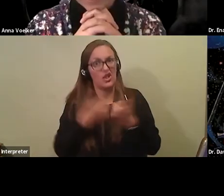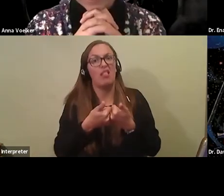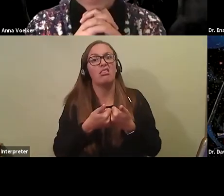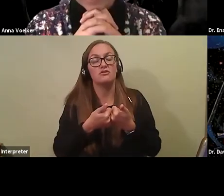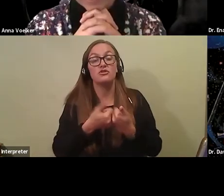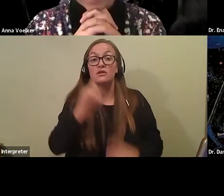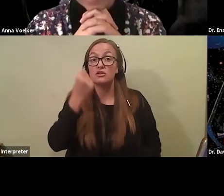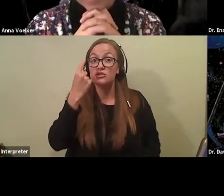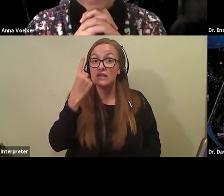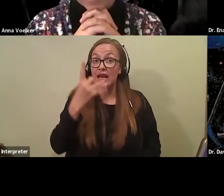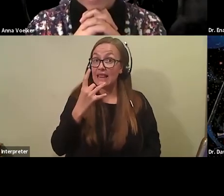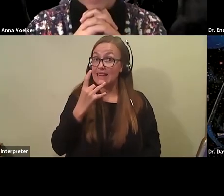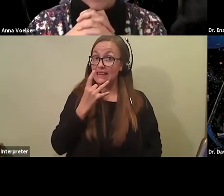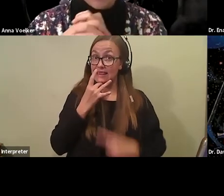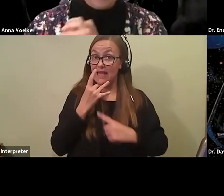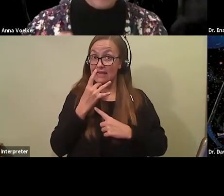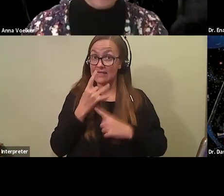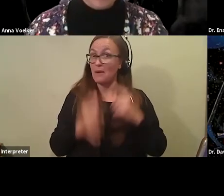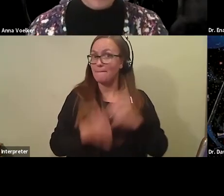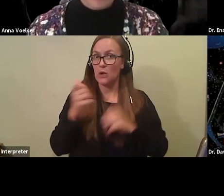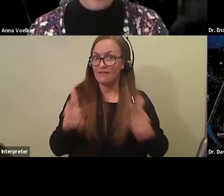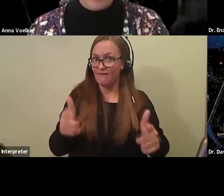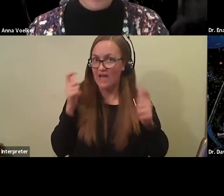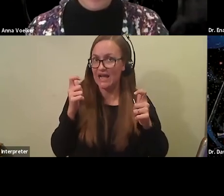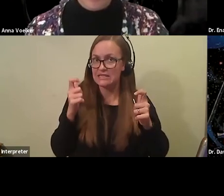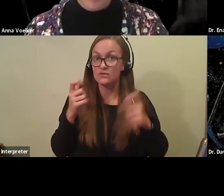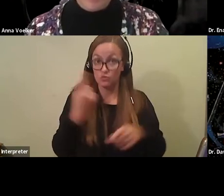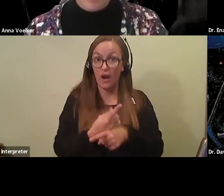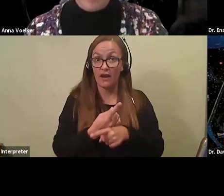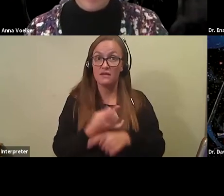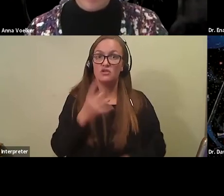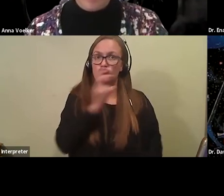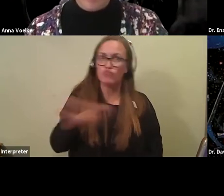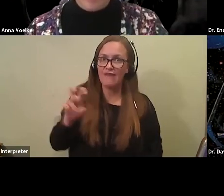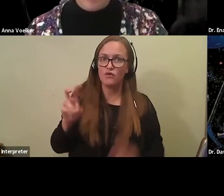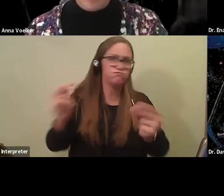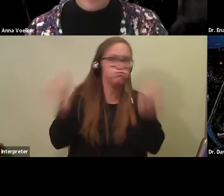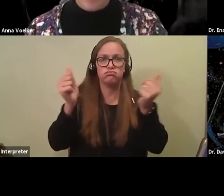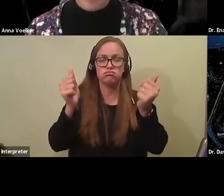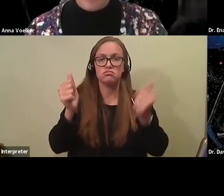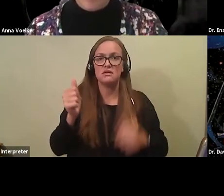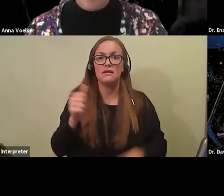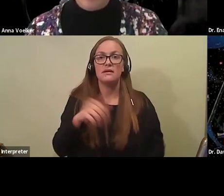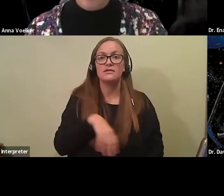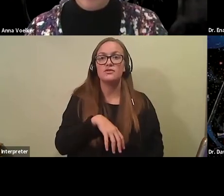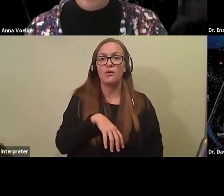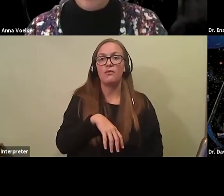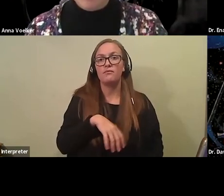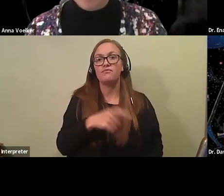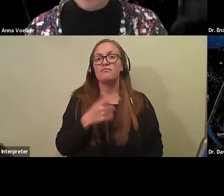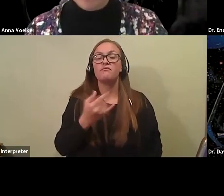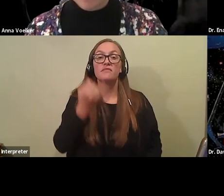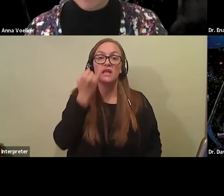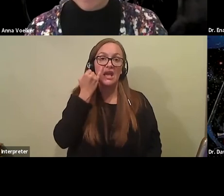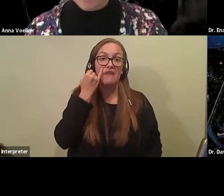of light, the fastest thing there is, from here to Mars, at closest approach, takes a few minutes